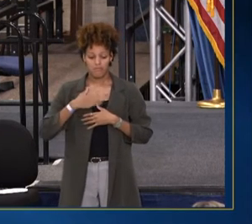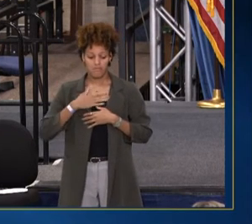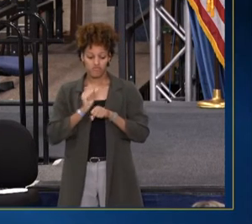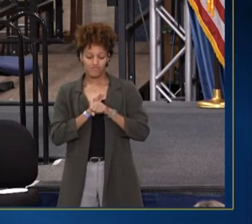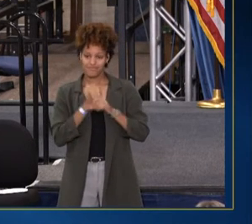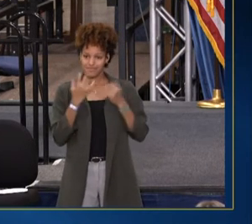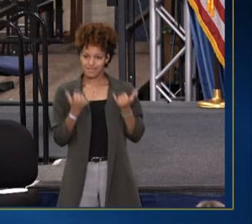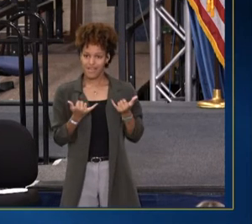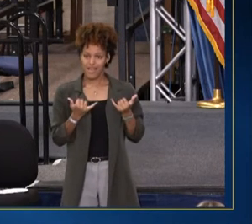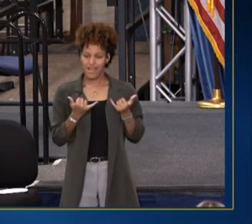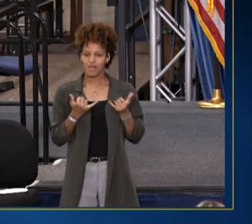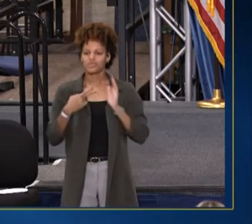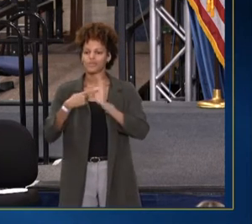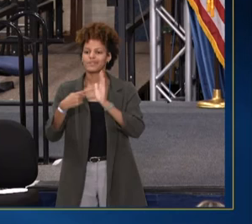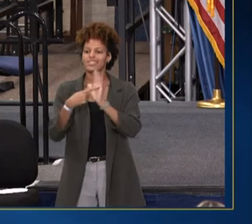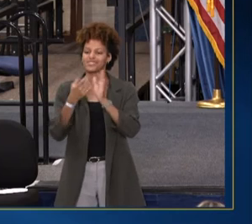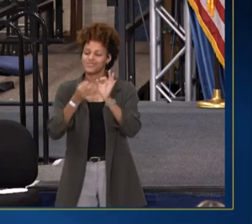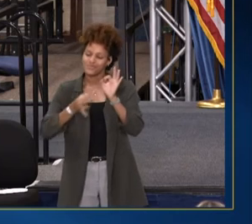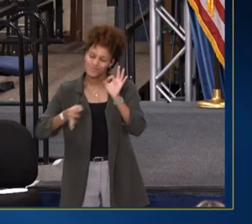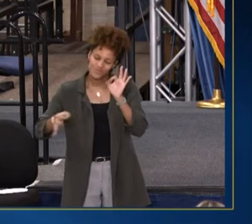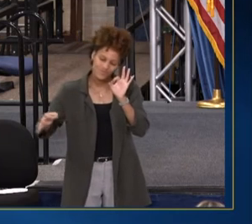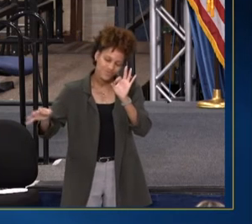position, is that representation matters.